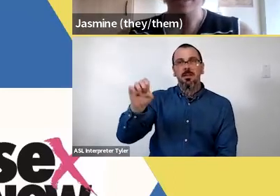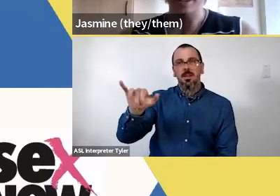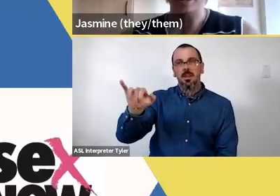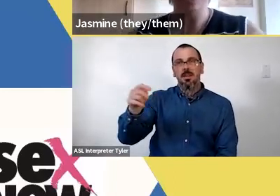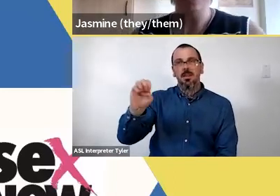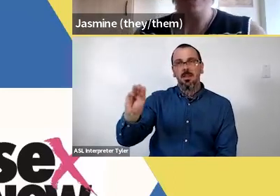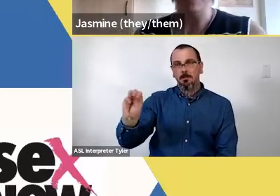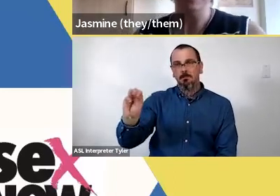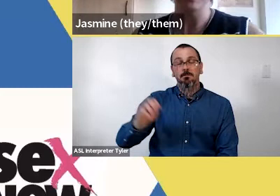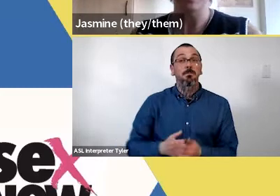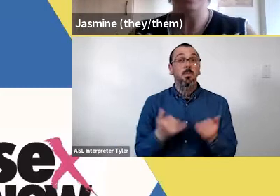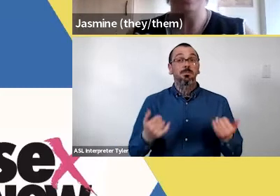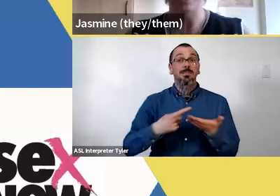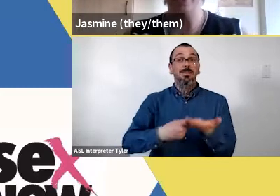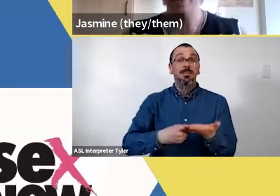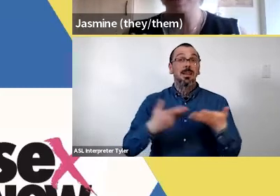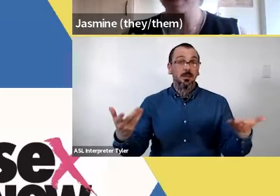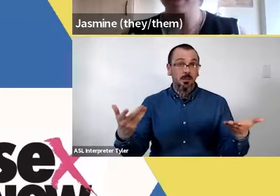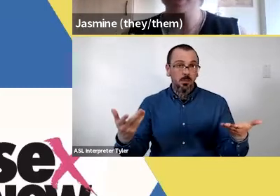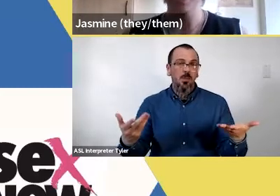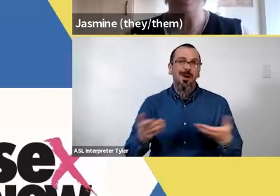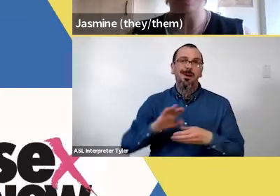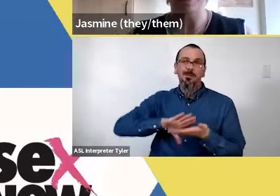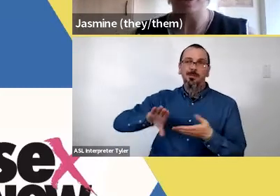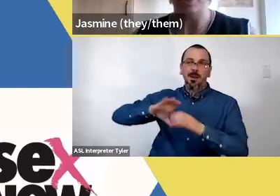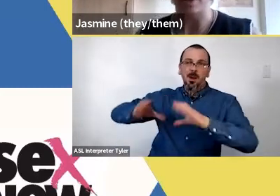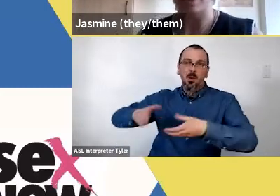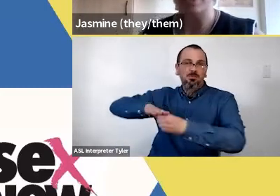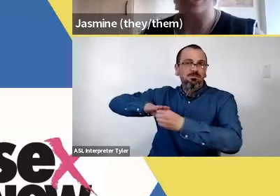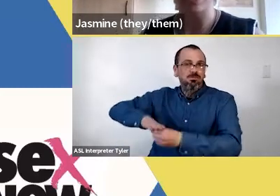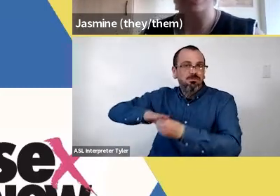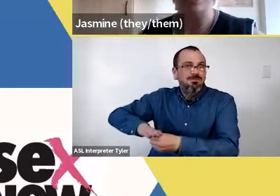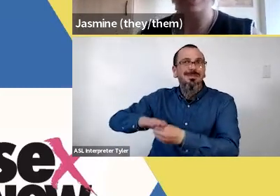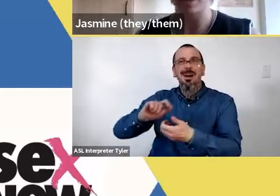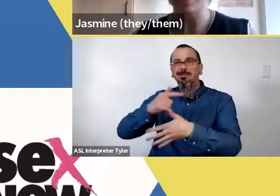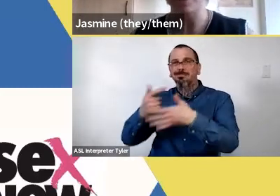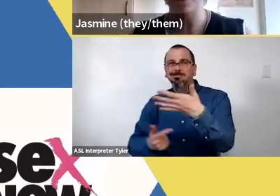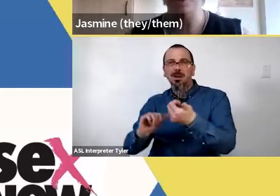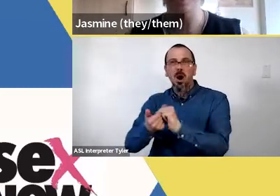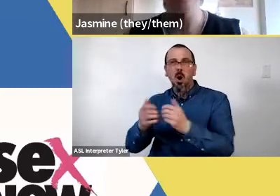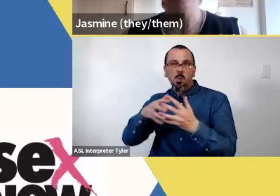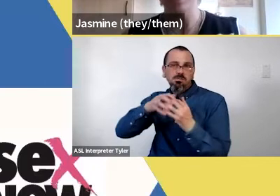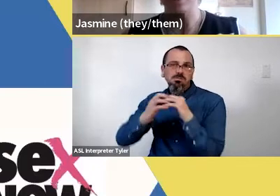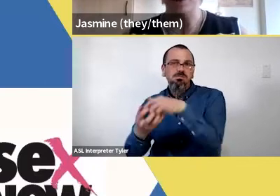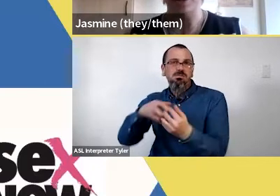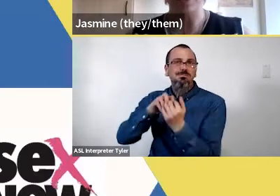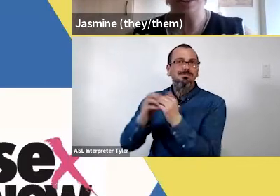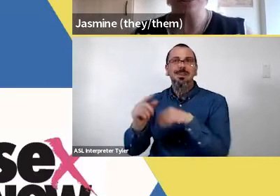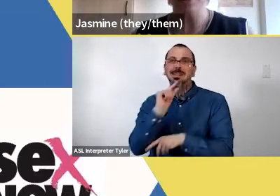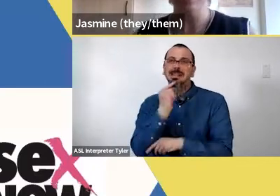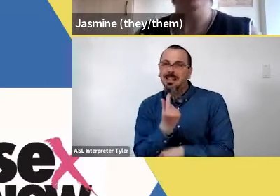be discussing 4 different variables and how they interact specifically within a population of gay, trans, bisexual, queer, and